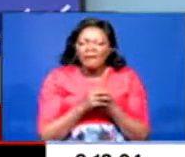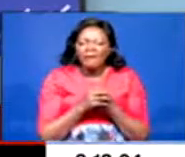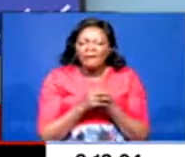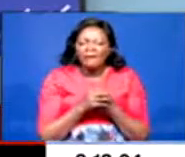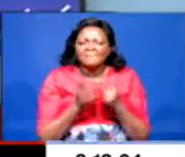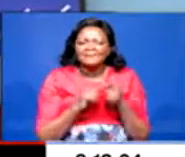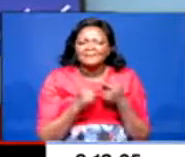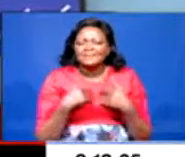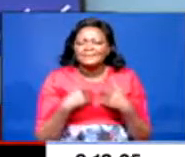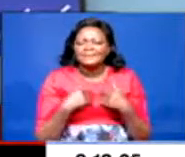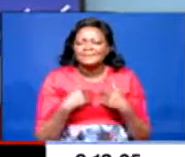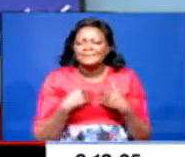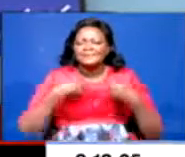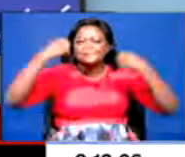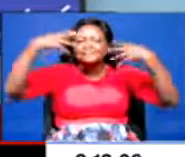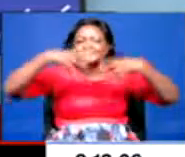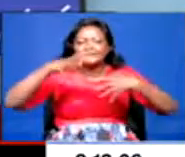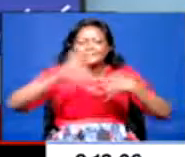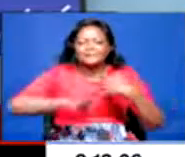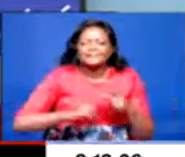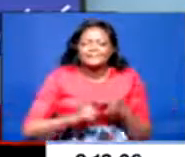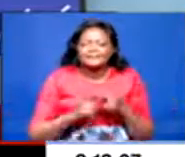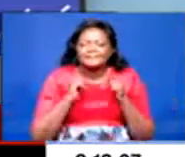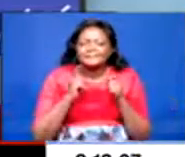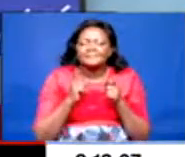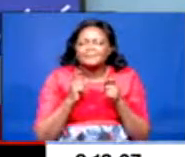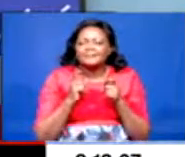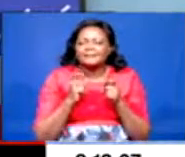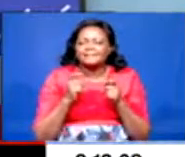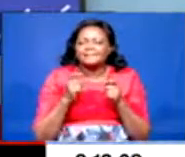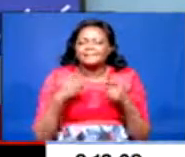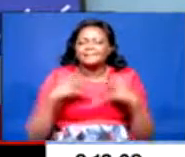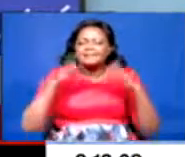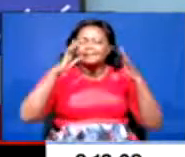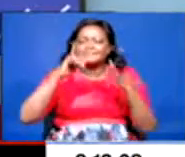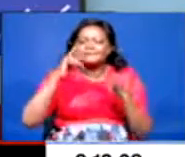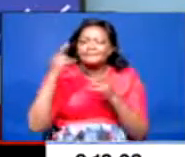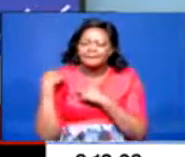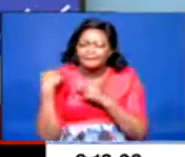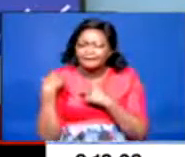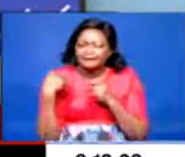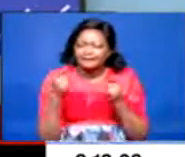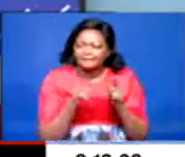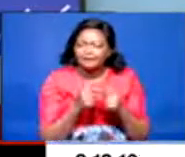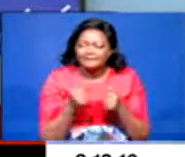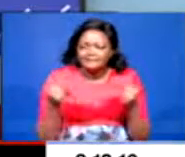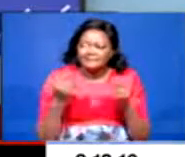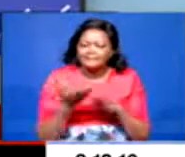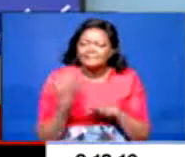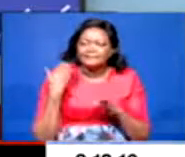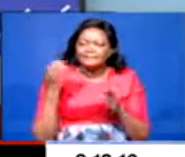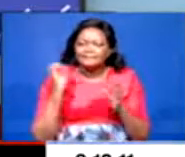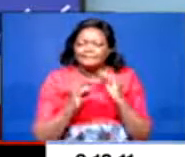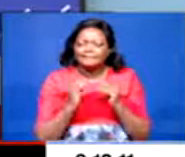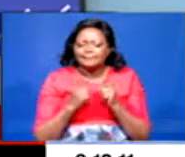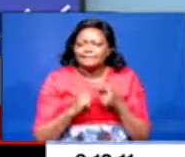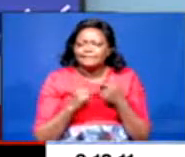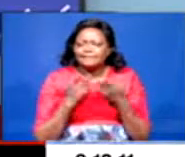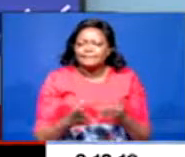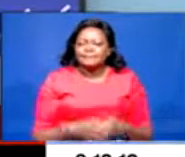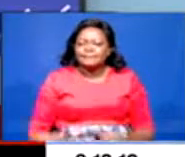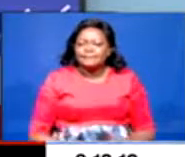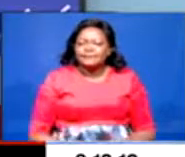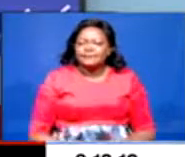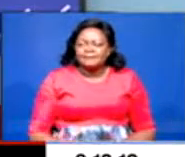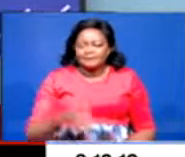have the transparency aspect. You know, journalists will be playing a very key role in this election, as opposed to the previous elections. Now, you